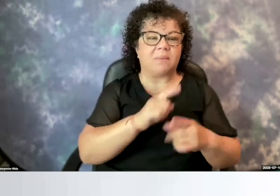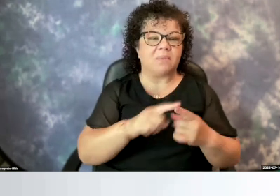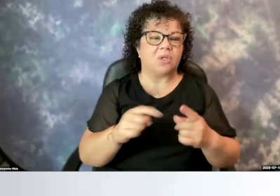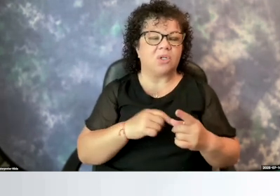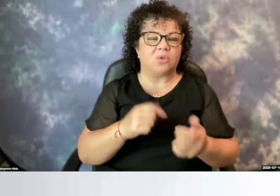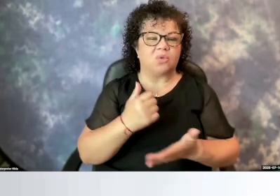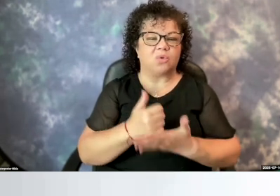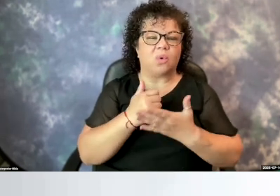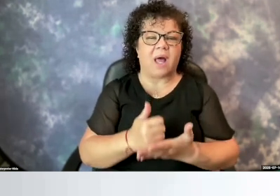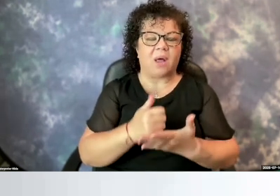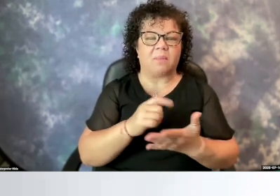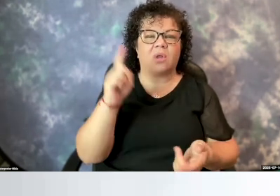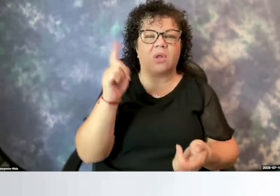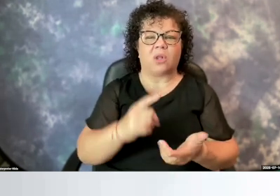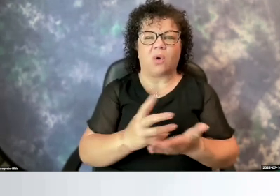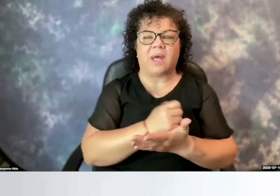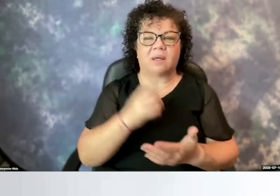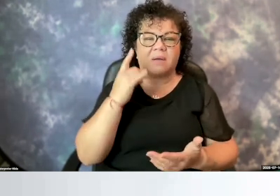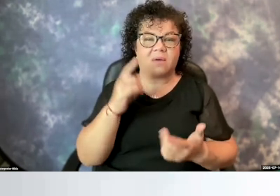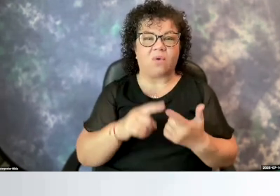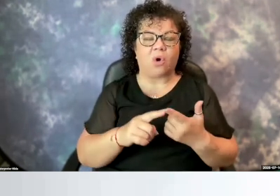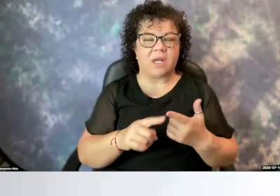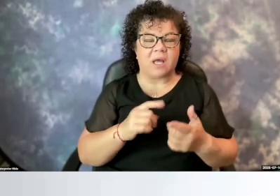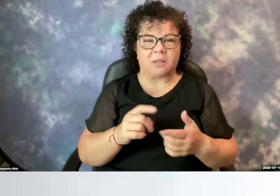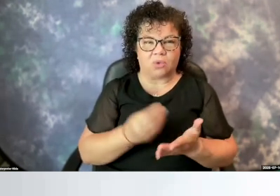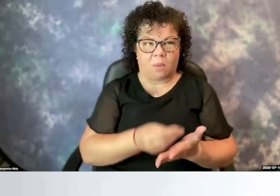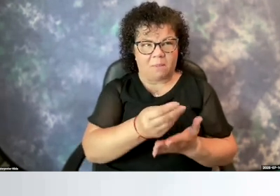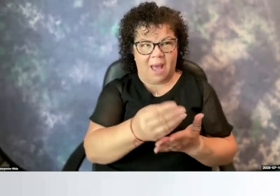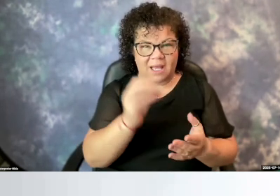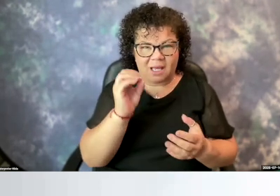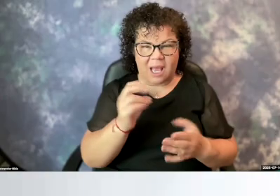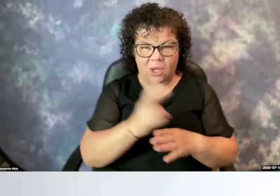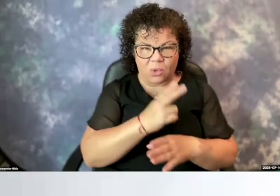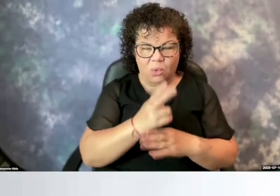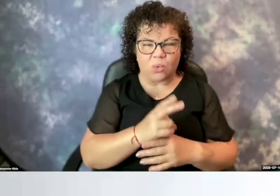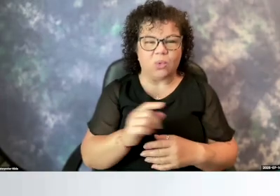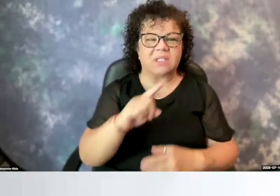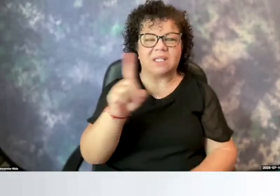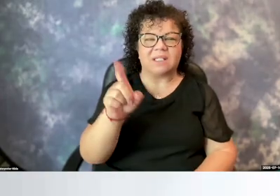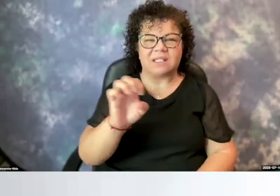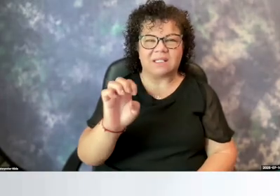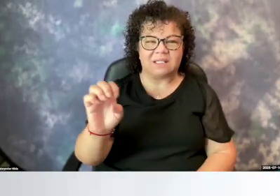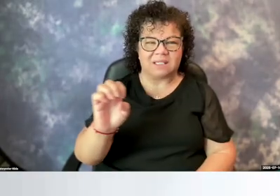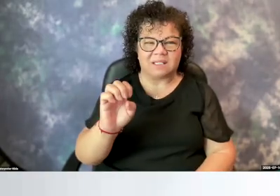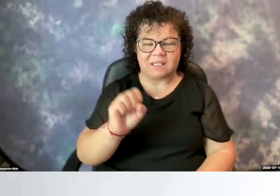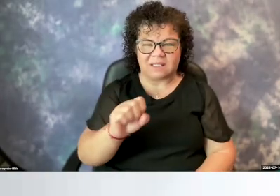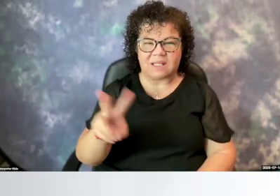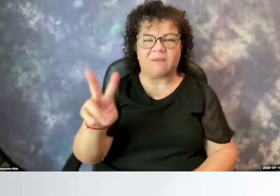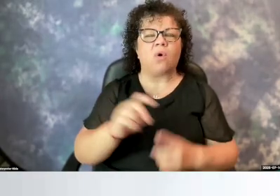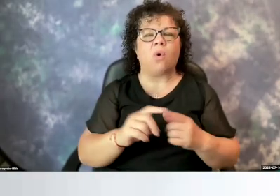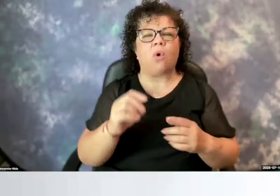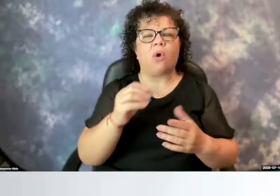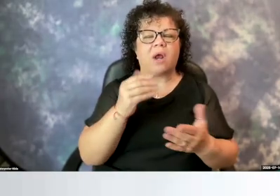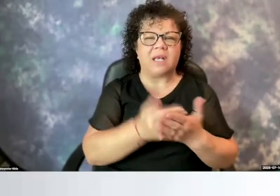Hello, everyone. ZAP was established to help lower-income Californians reduce the risk of buying a